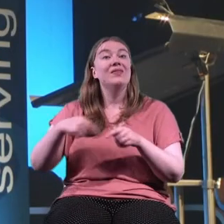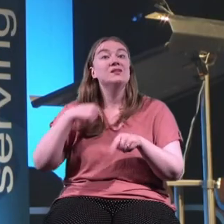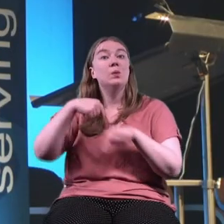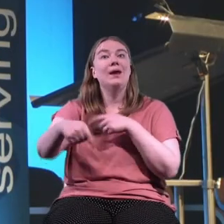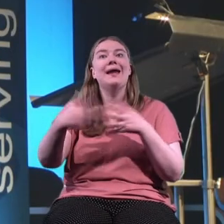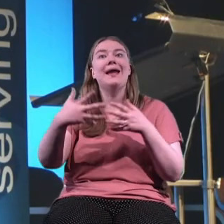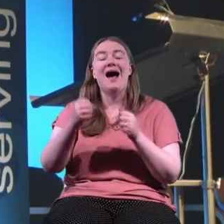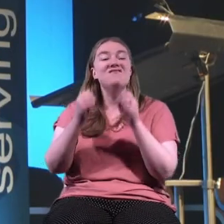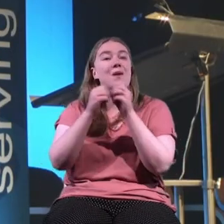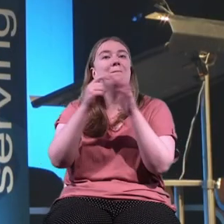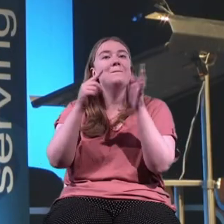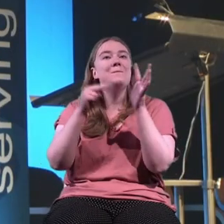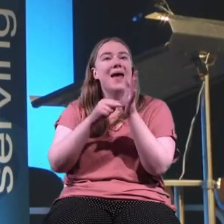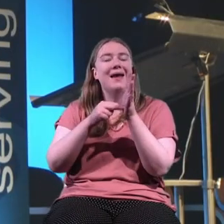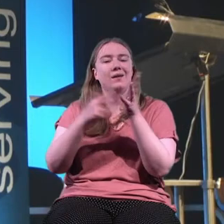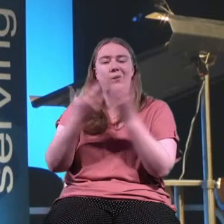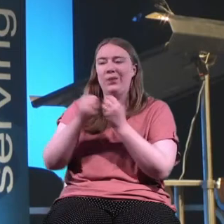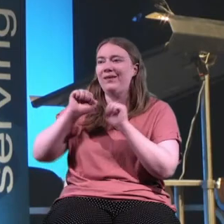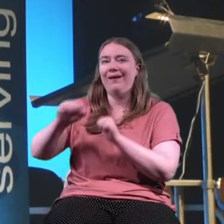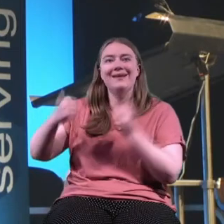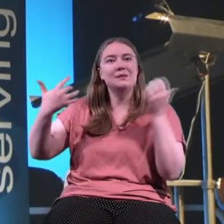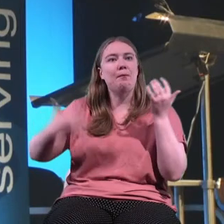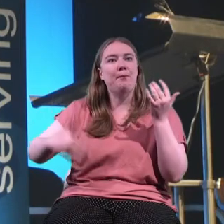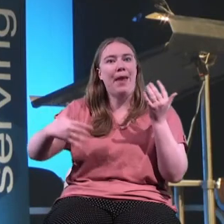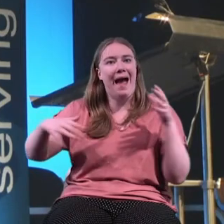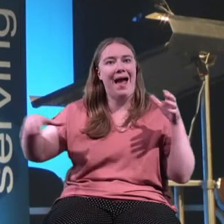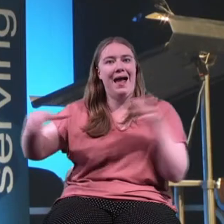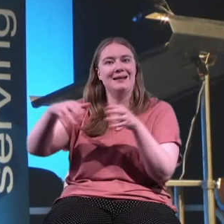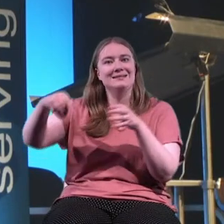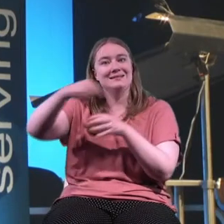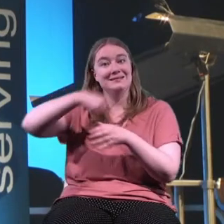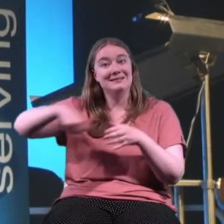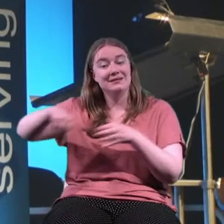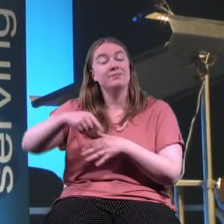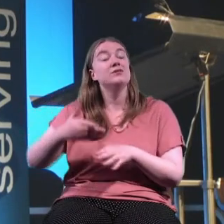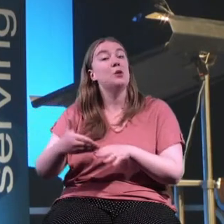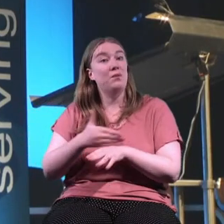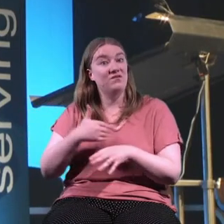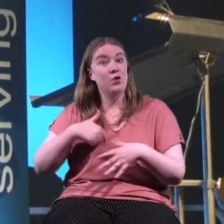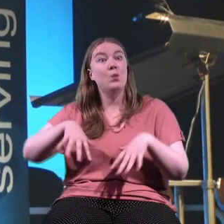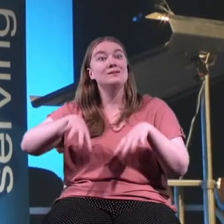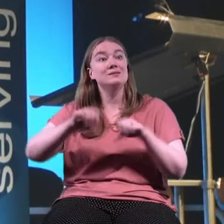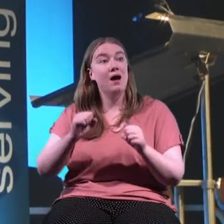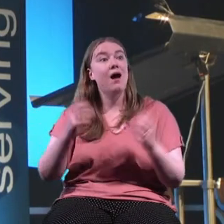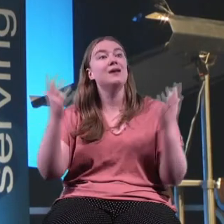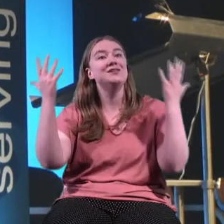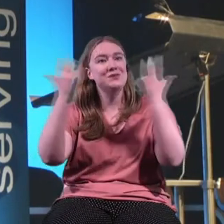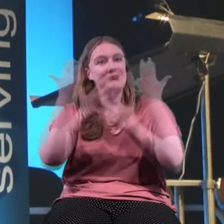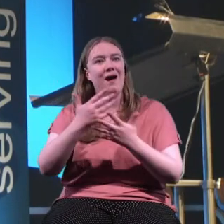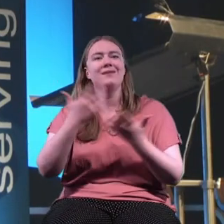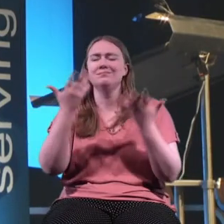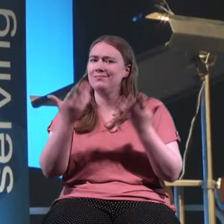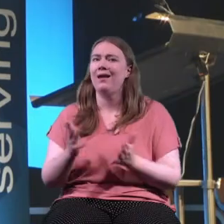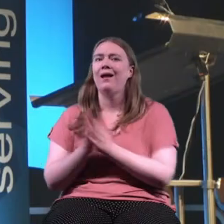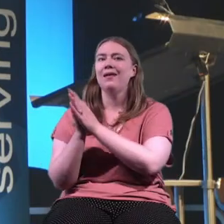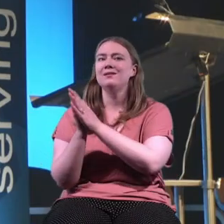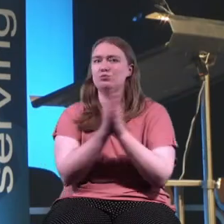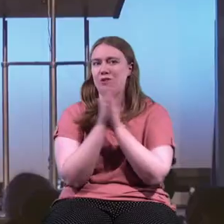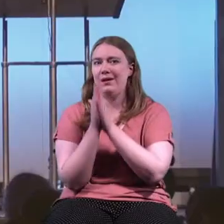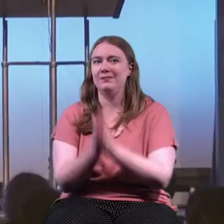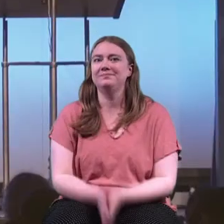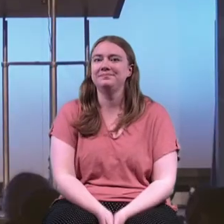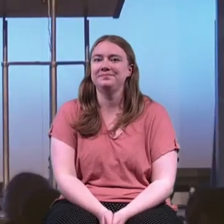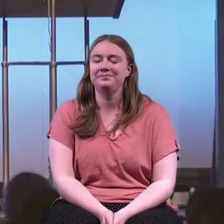you for joining us this week. And before we begin tonight and we worship God, let's pray together. Let's